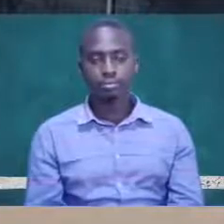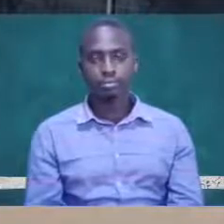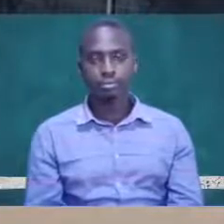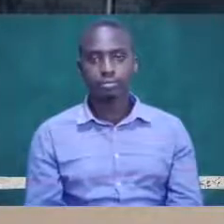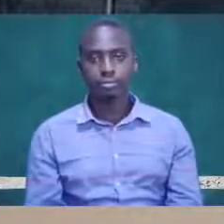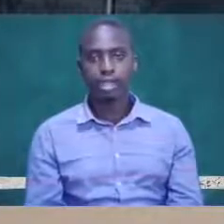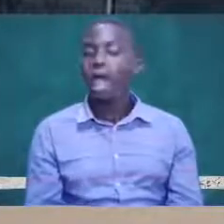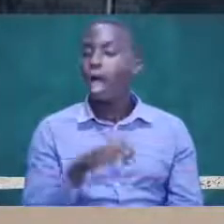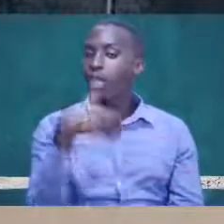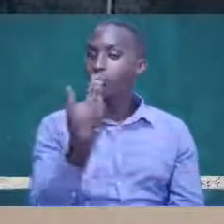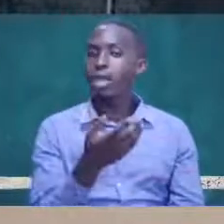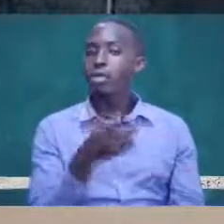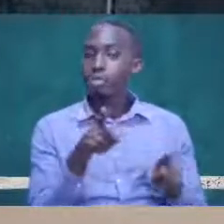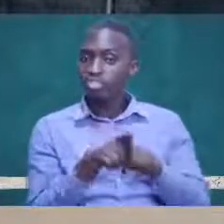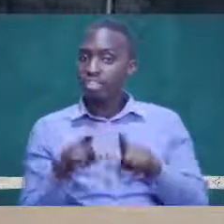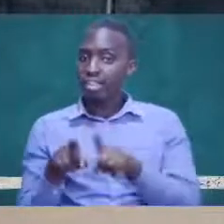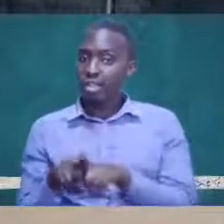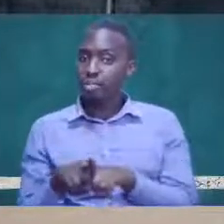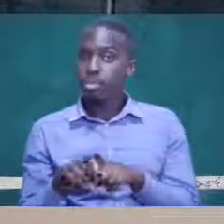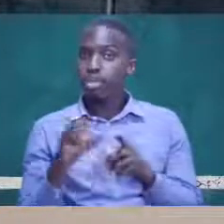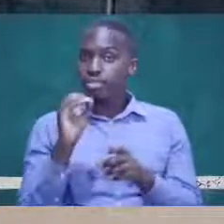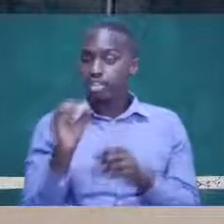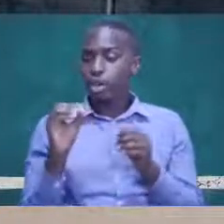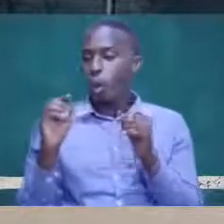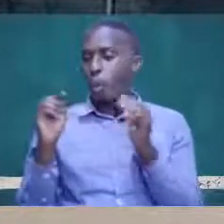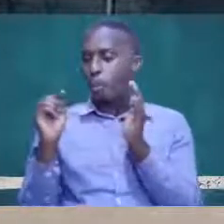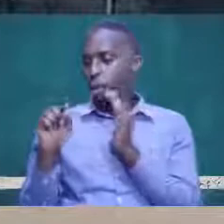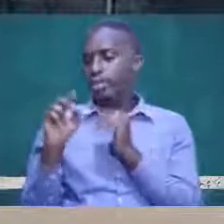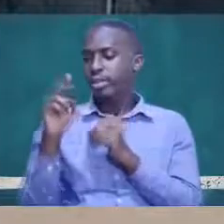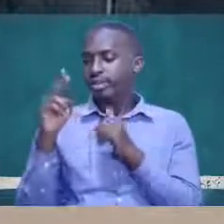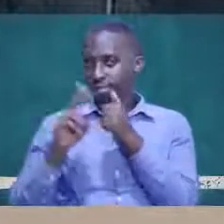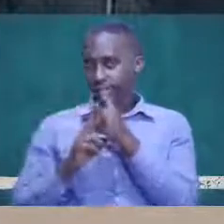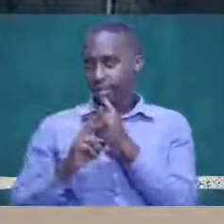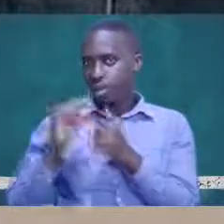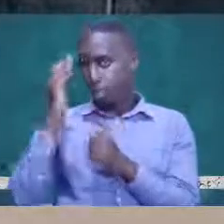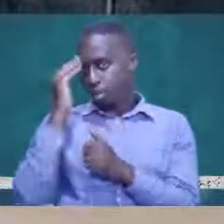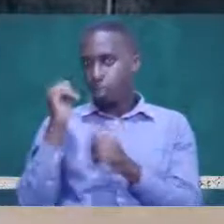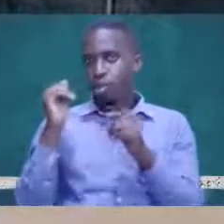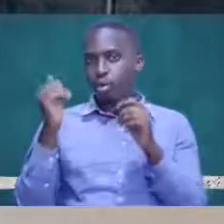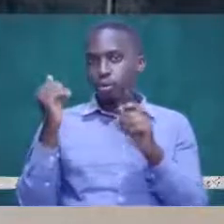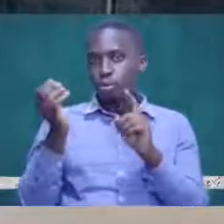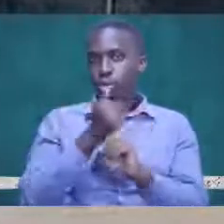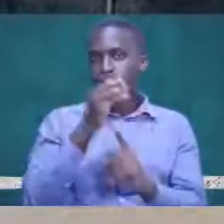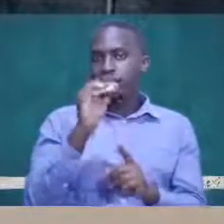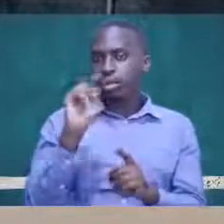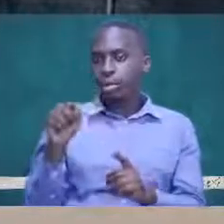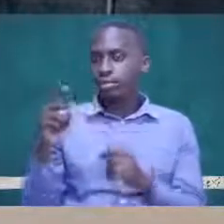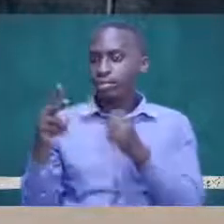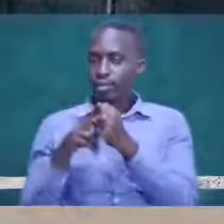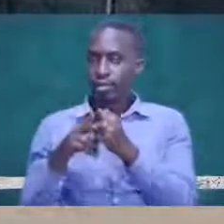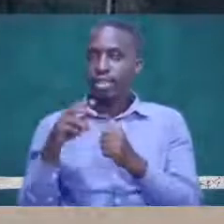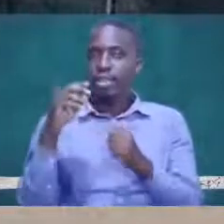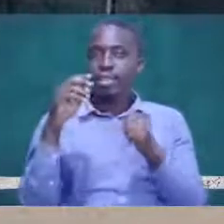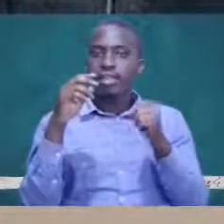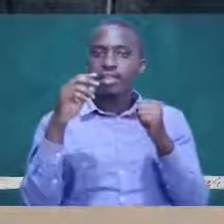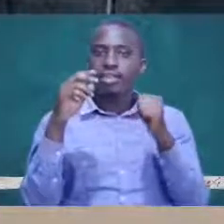70%. And which is the same as 0.7. Because to get 0.7, 70% is the